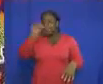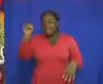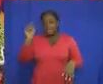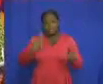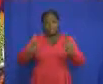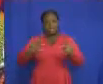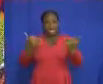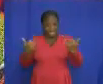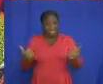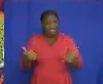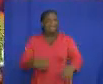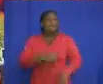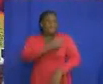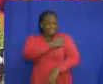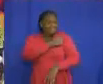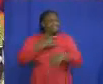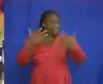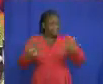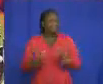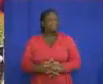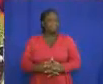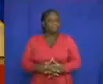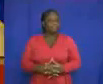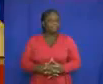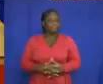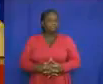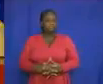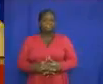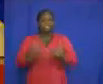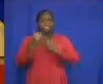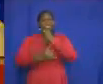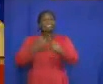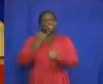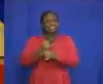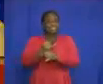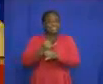received the first dose of the vaccine. International vaccine